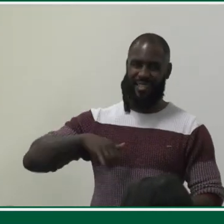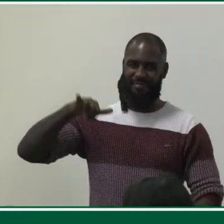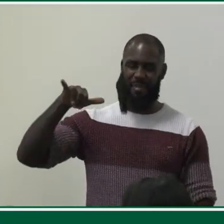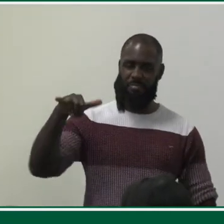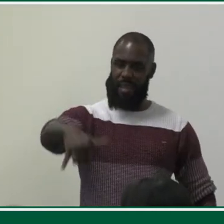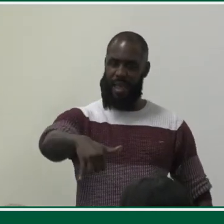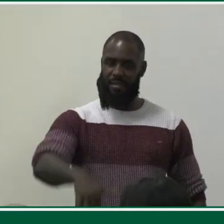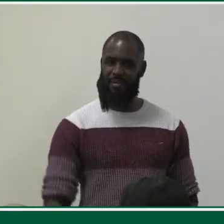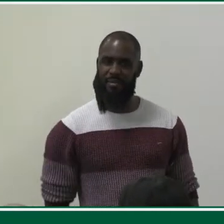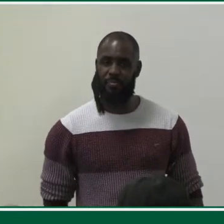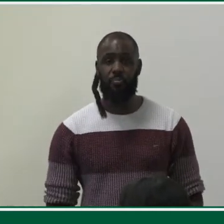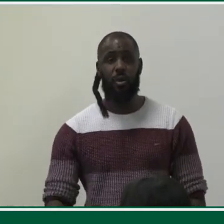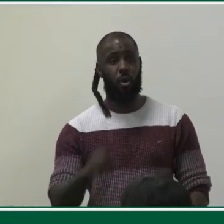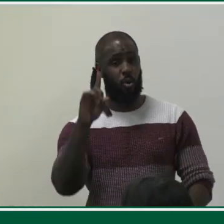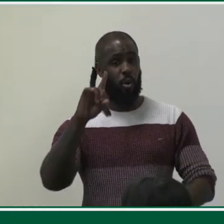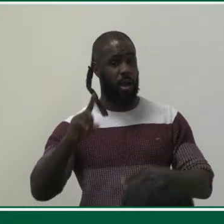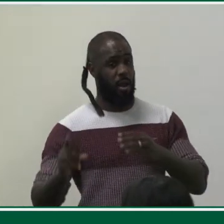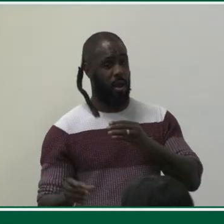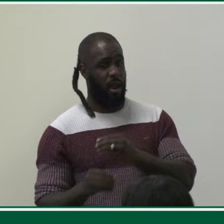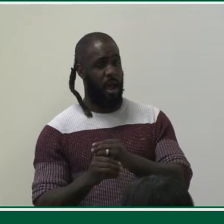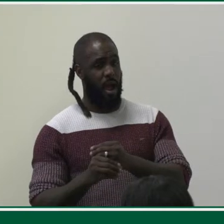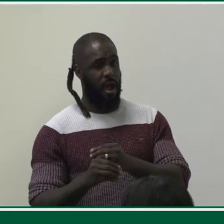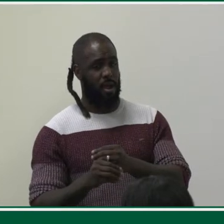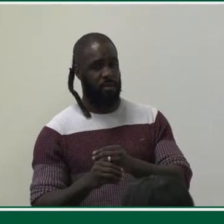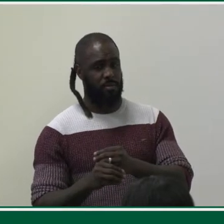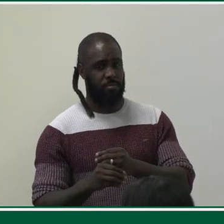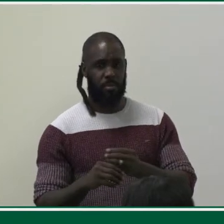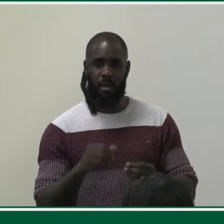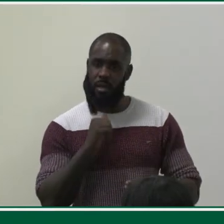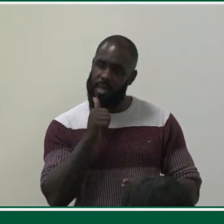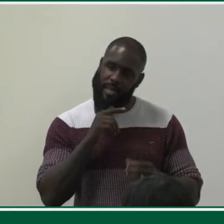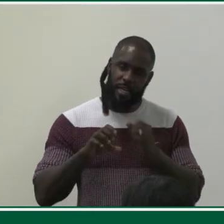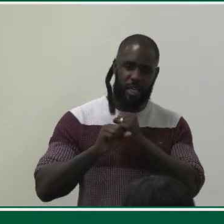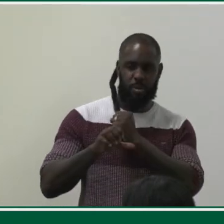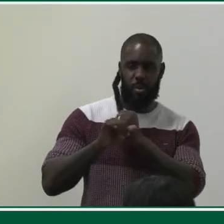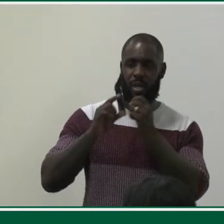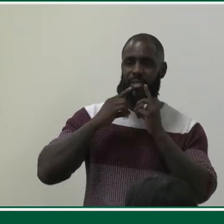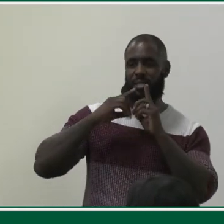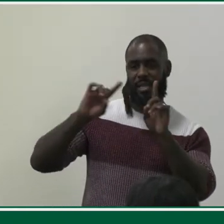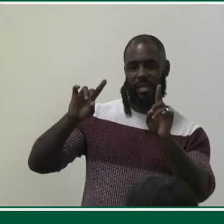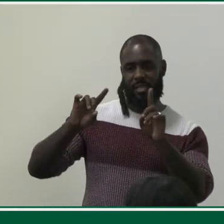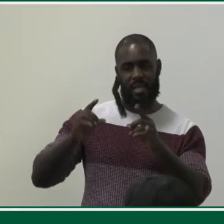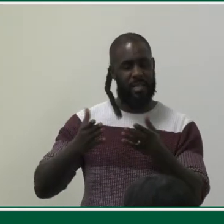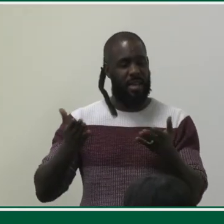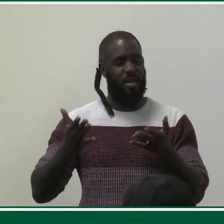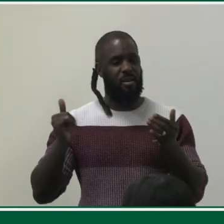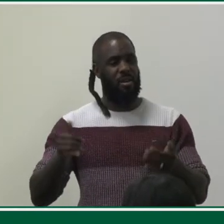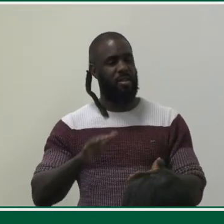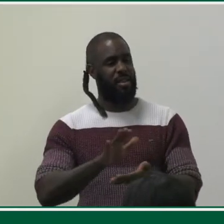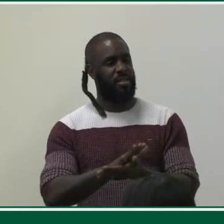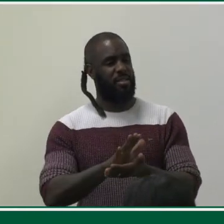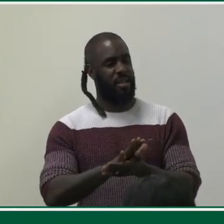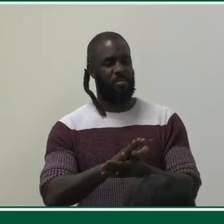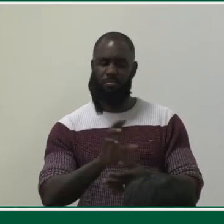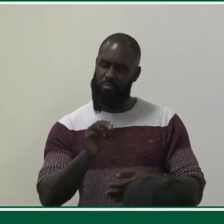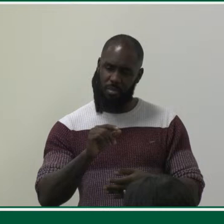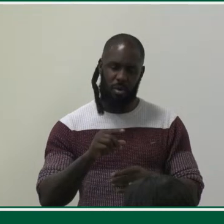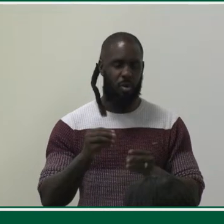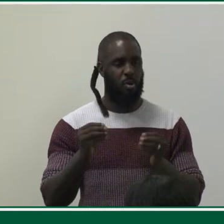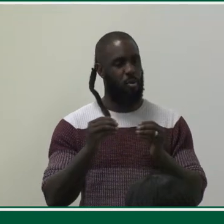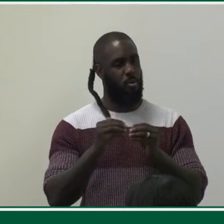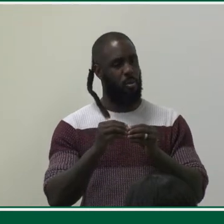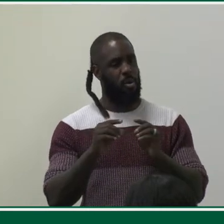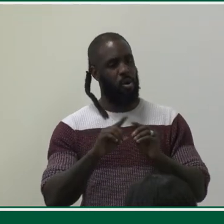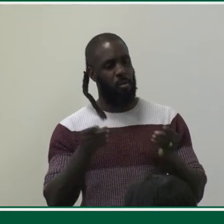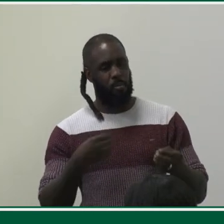One thing I would like to add also, not only are we promoting the success of our students while they're here on campus as